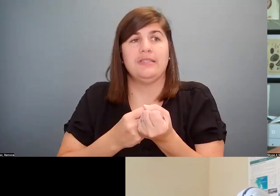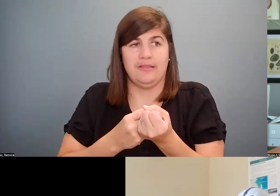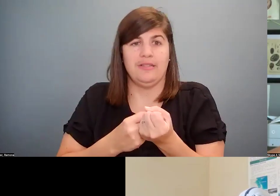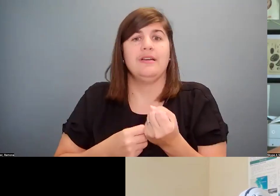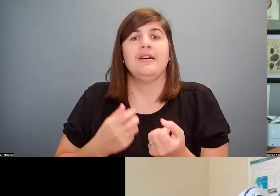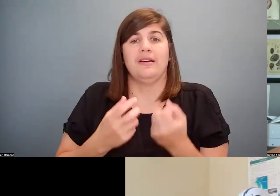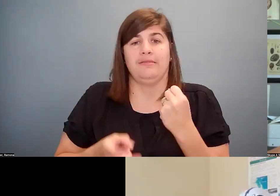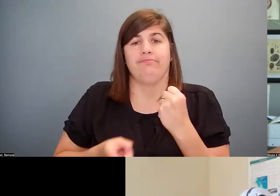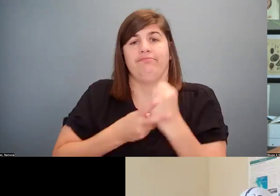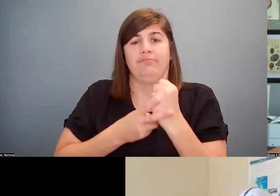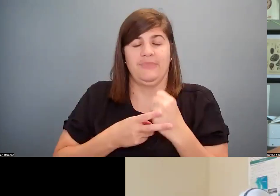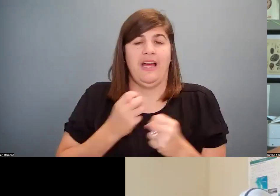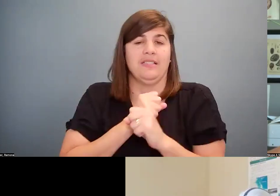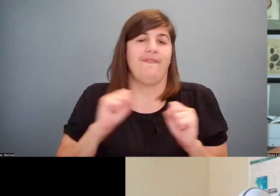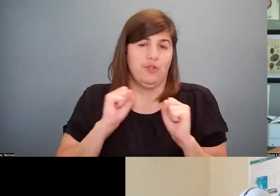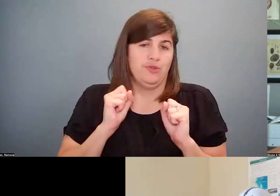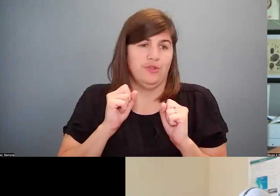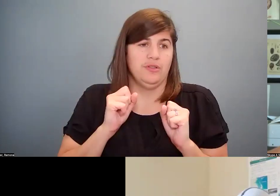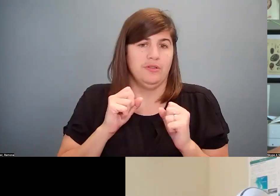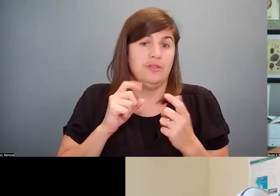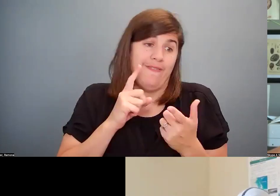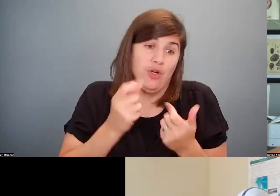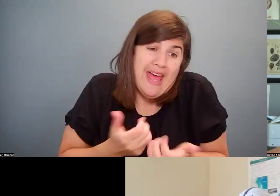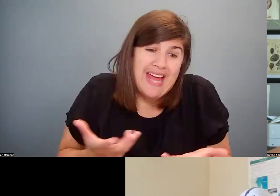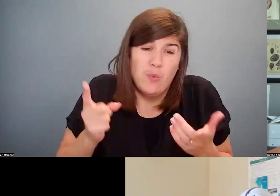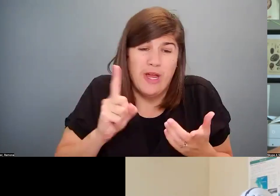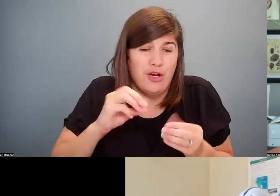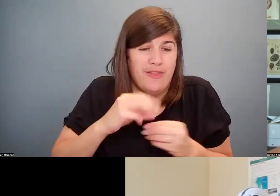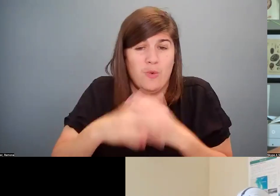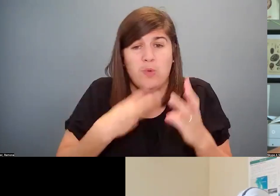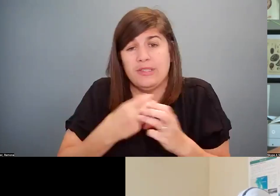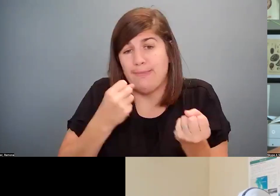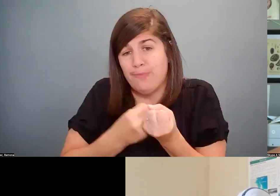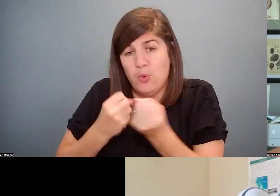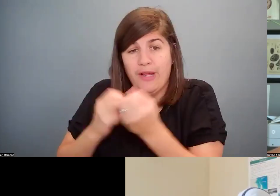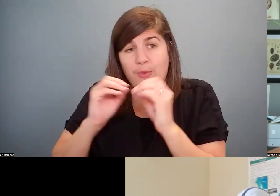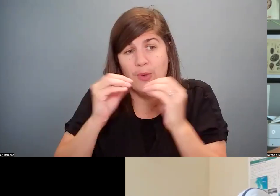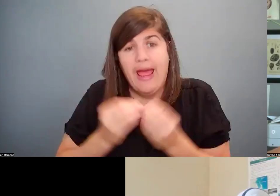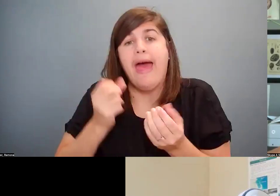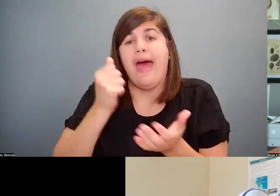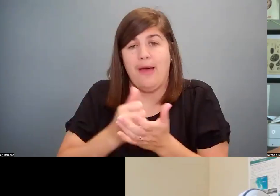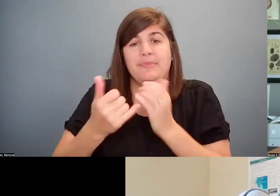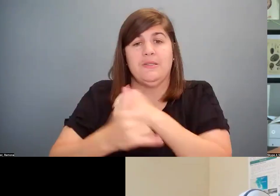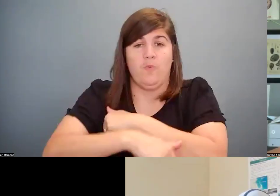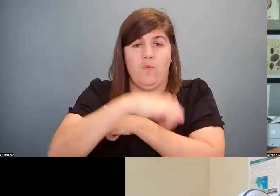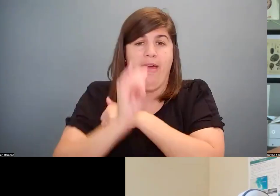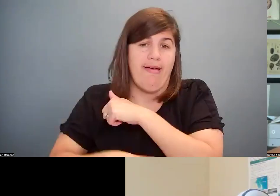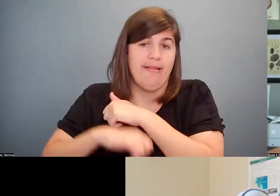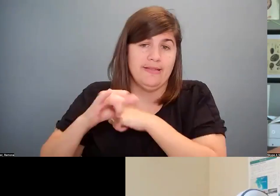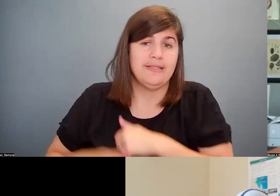So if you are anywhere in the world, supporting those organizations helps whales indirectly.